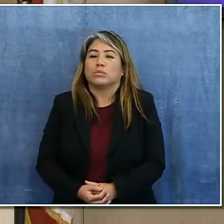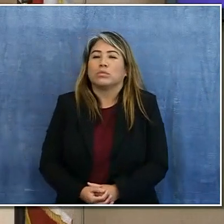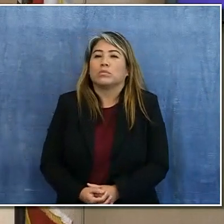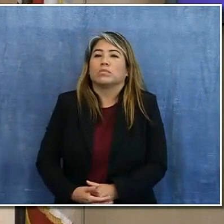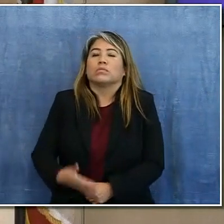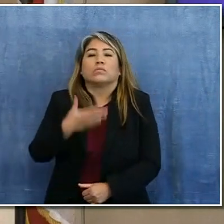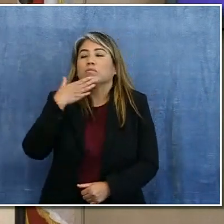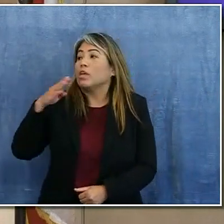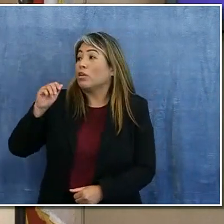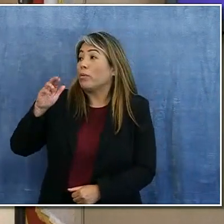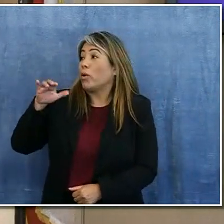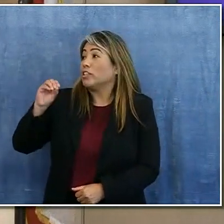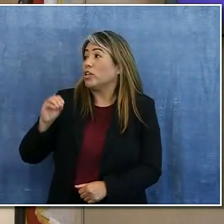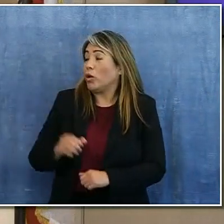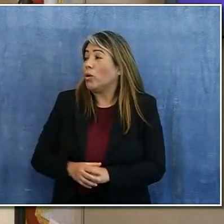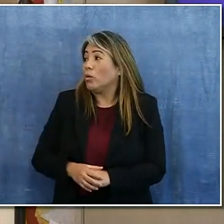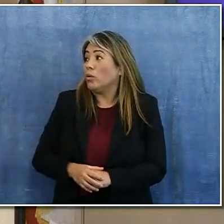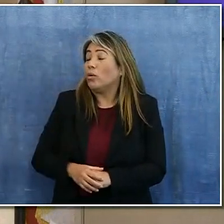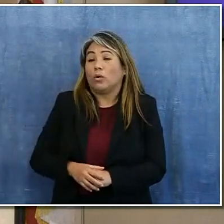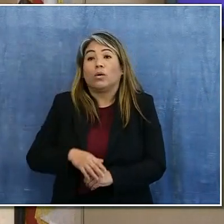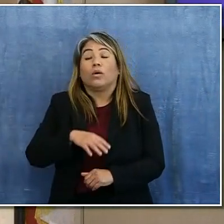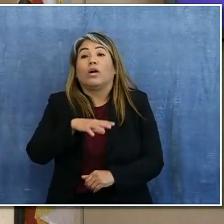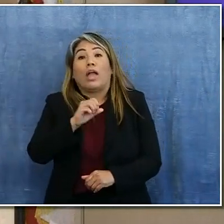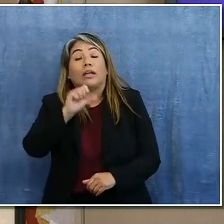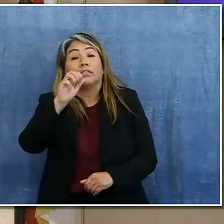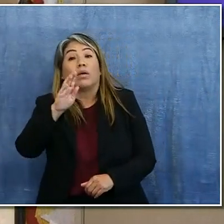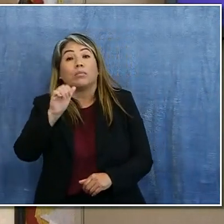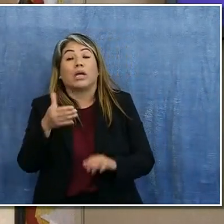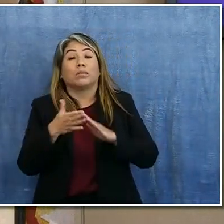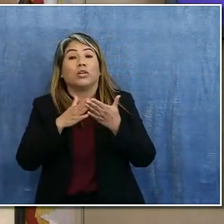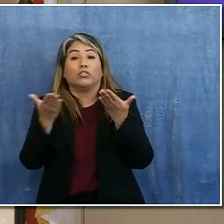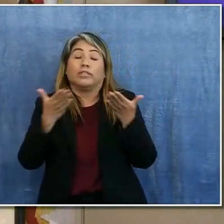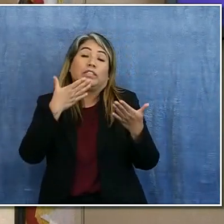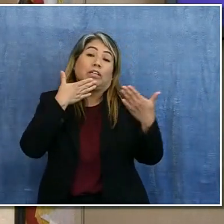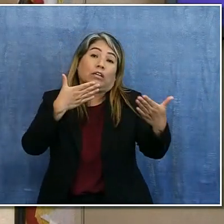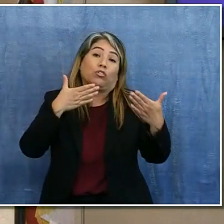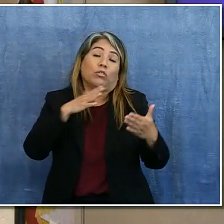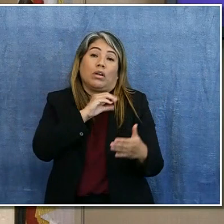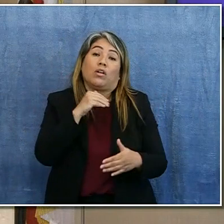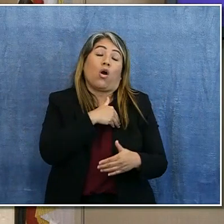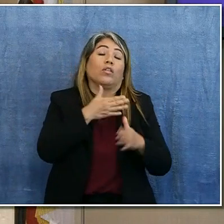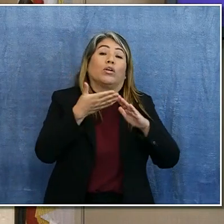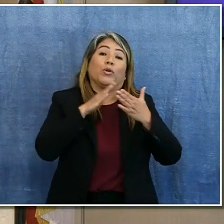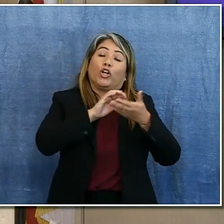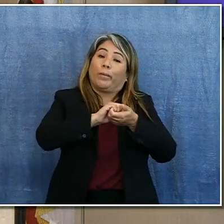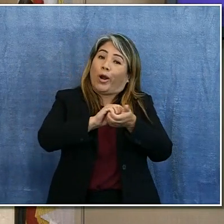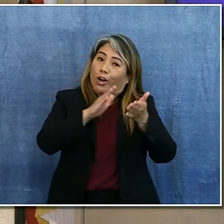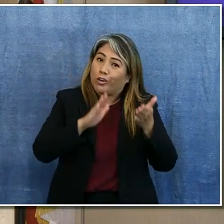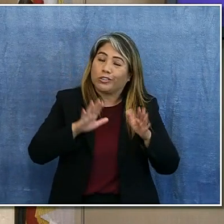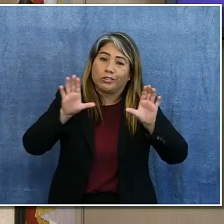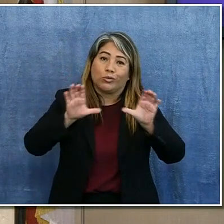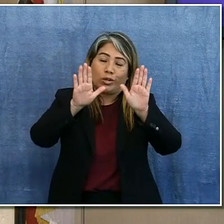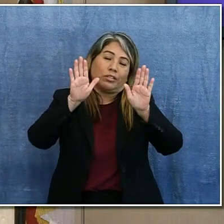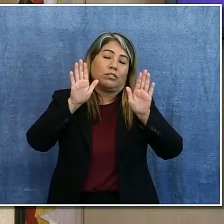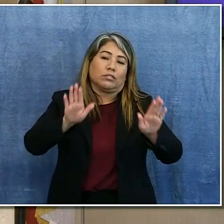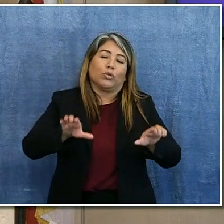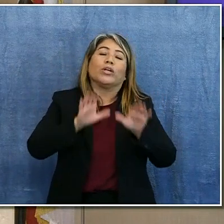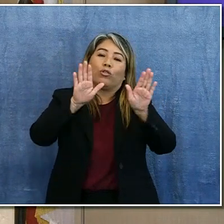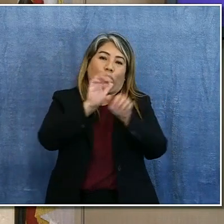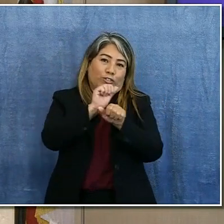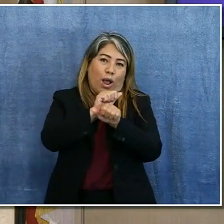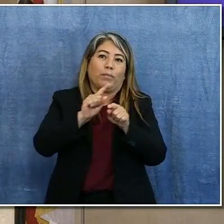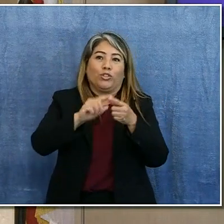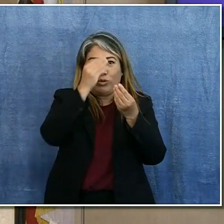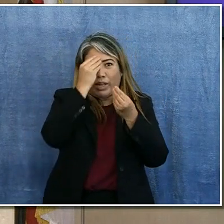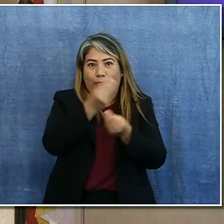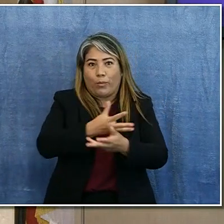Thank you, Mauricio. And again, thank you to South Bay Community Services and all of our community partners that are doing such a great job of getting the word out.